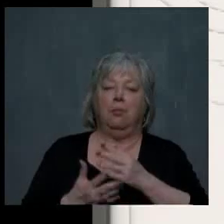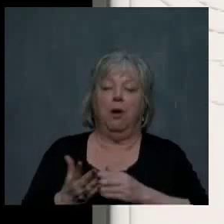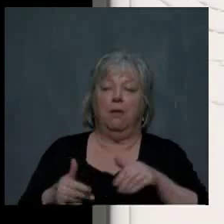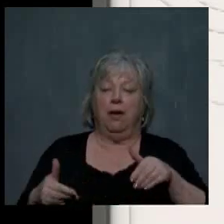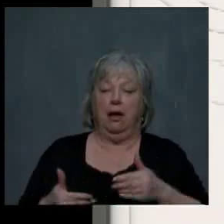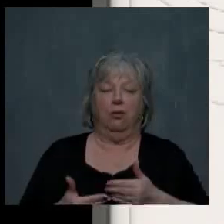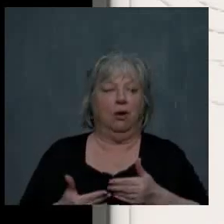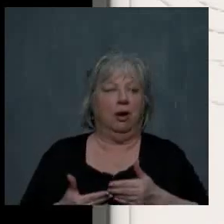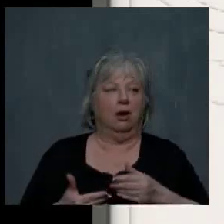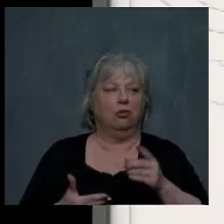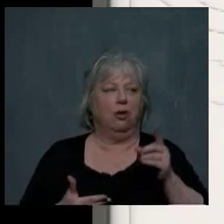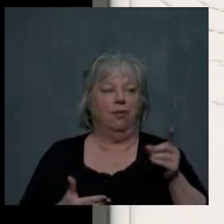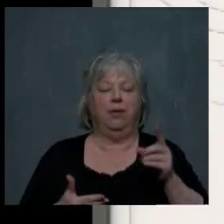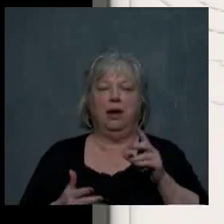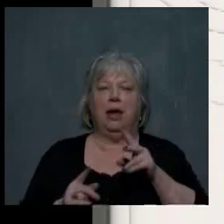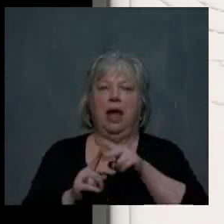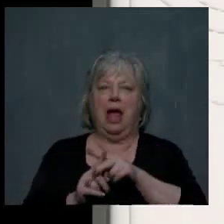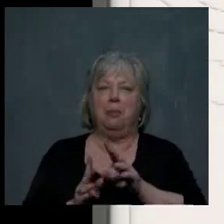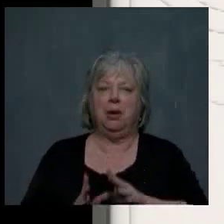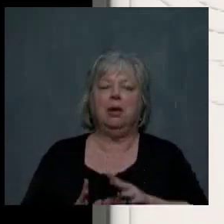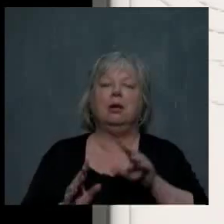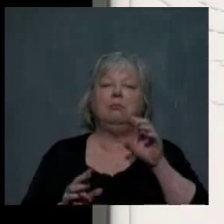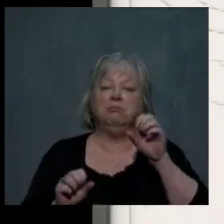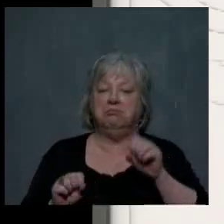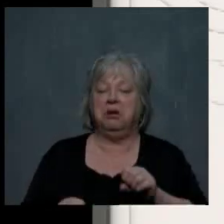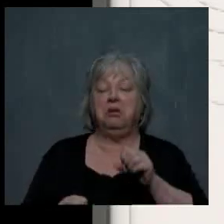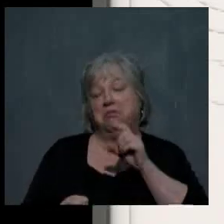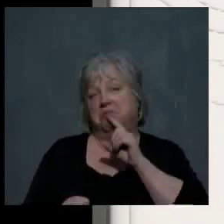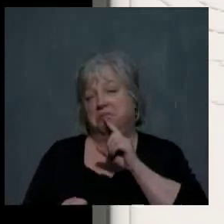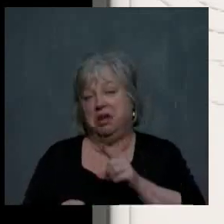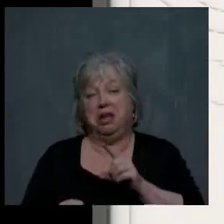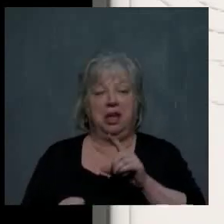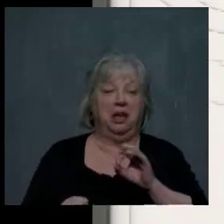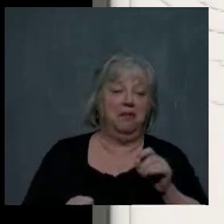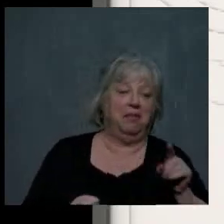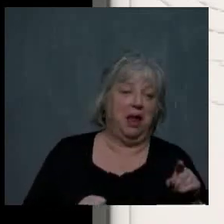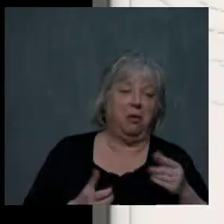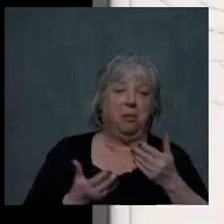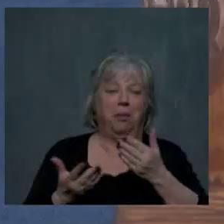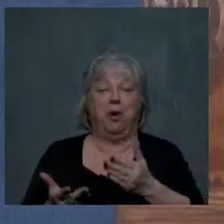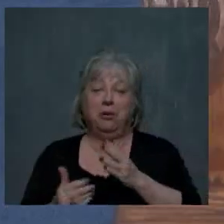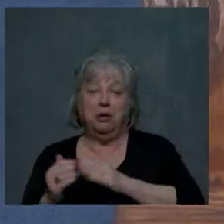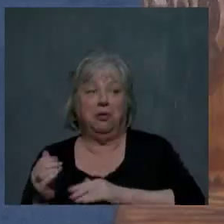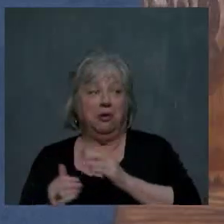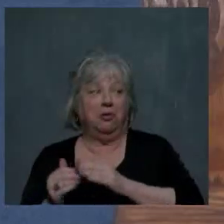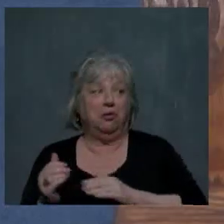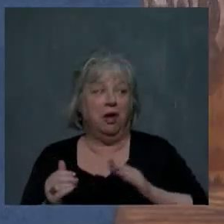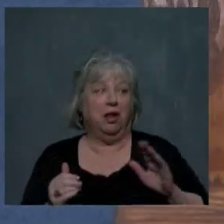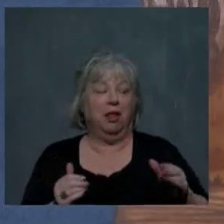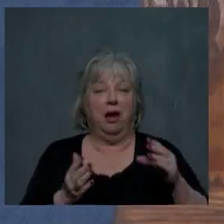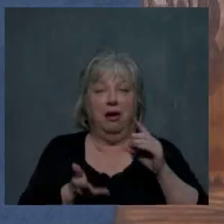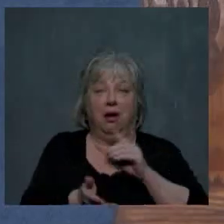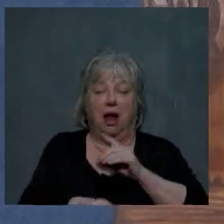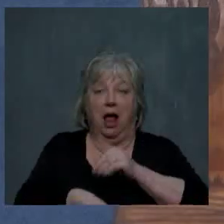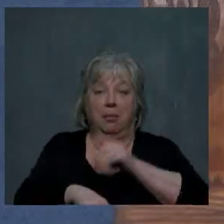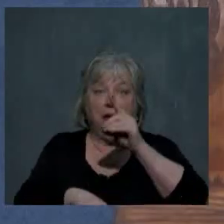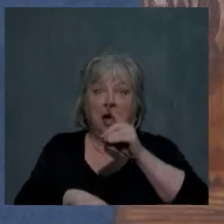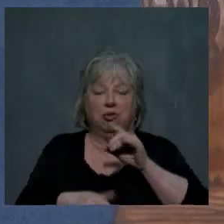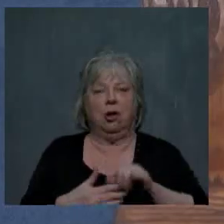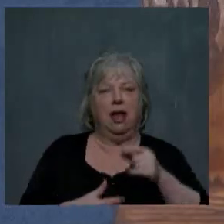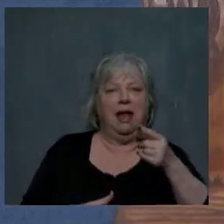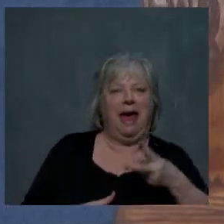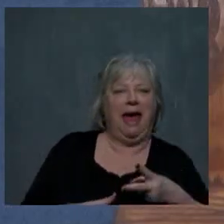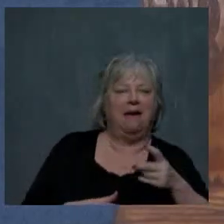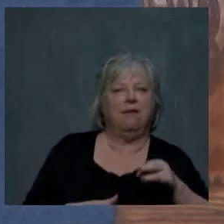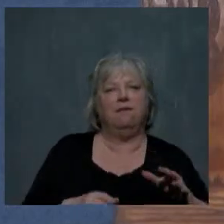this item that the applicant could actually, if they were proposing to construct their obligation, which is half of a